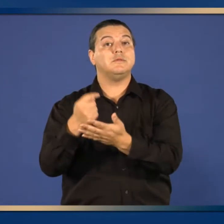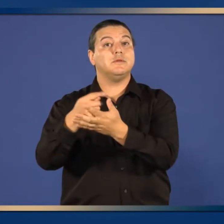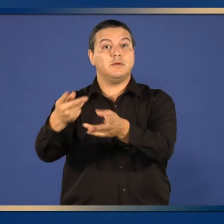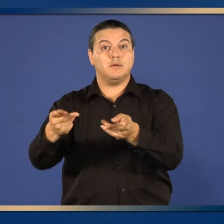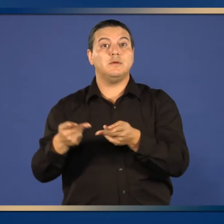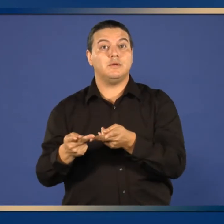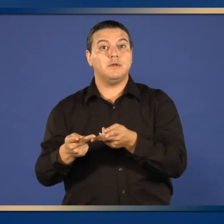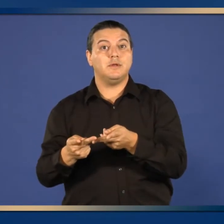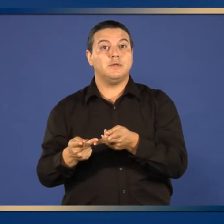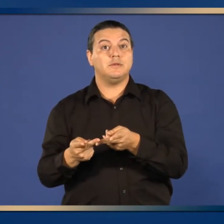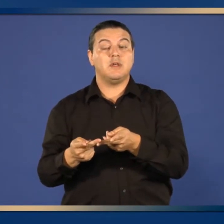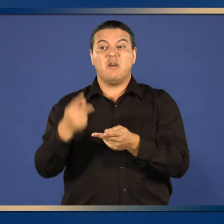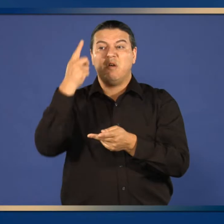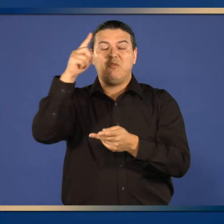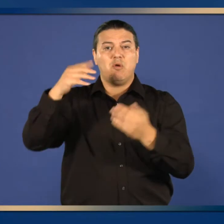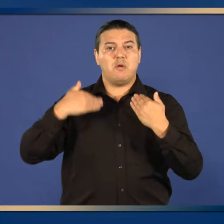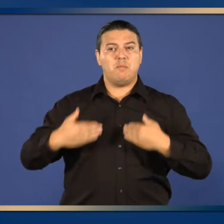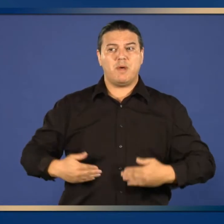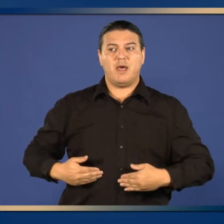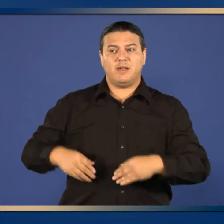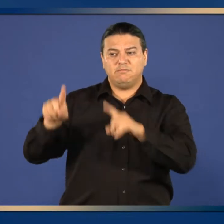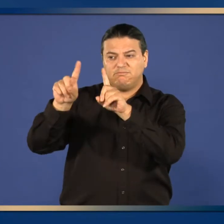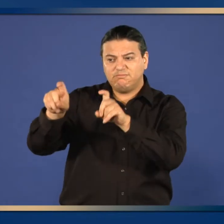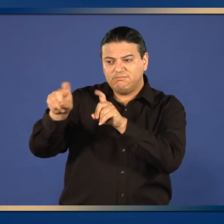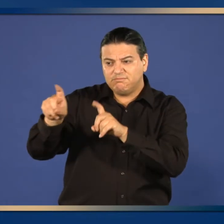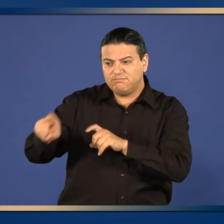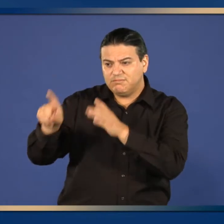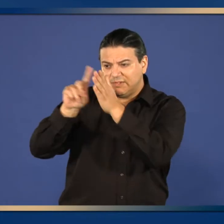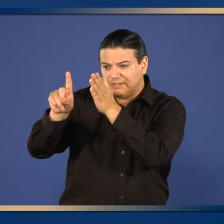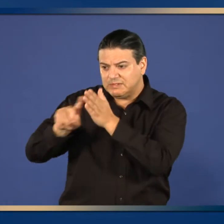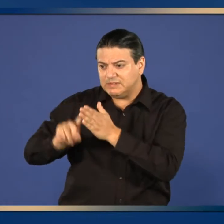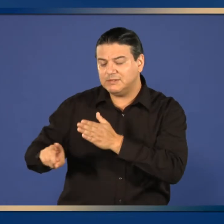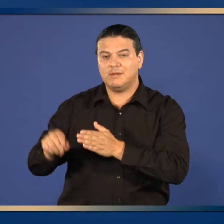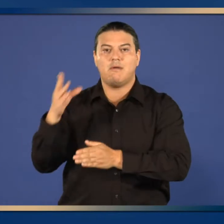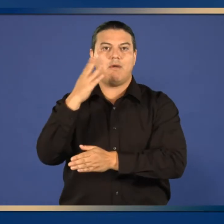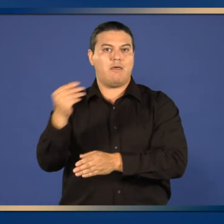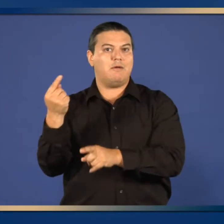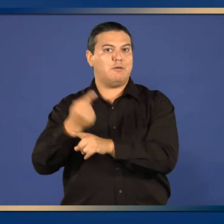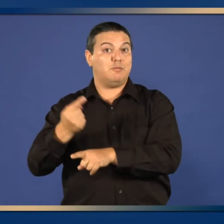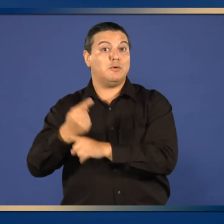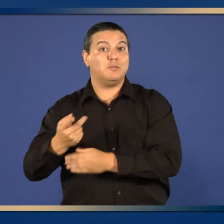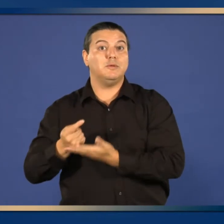treatment center for evaluation and the appropriate treatment.